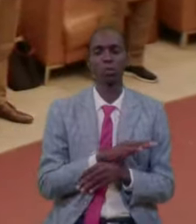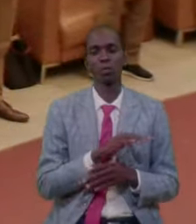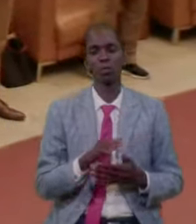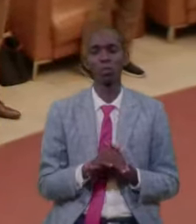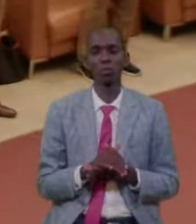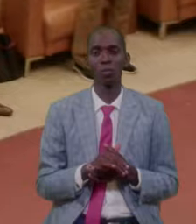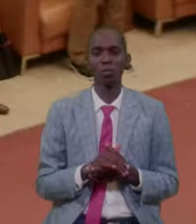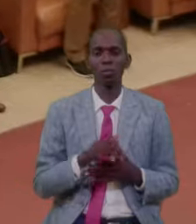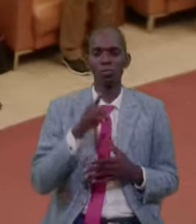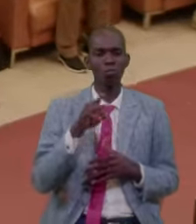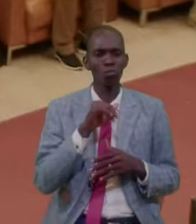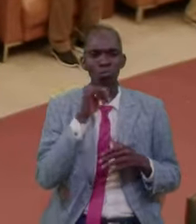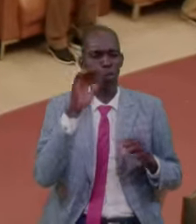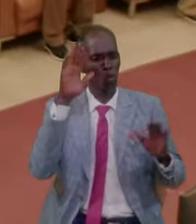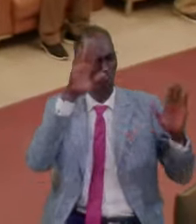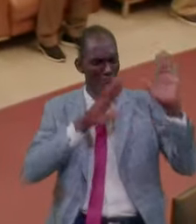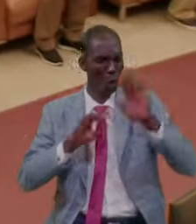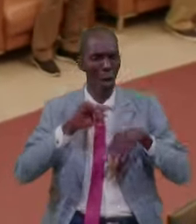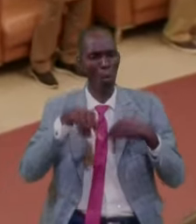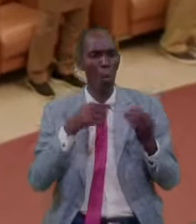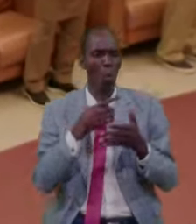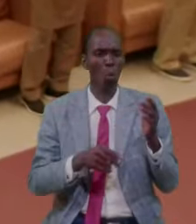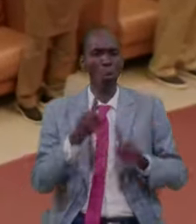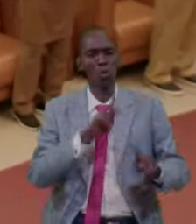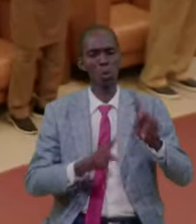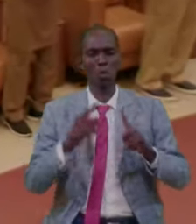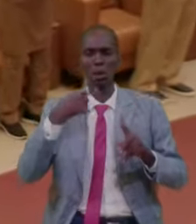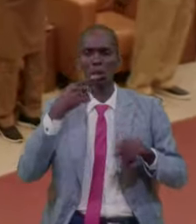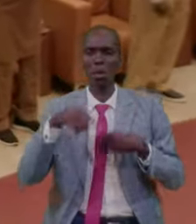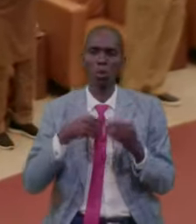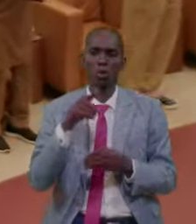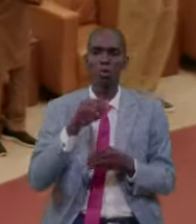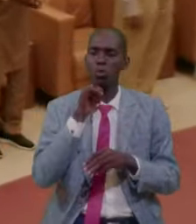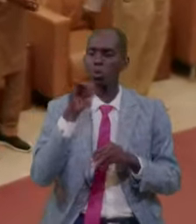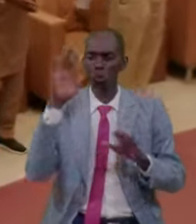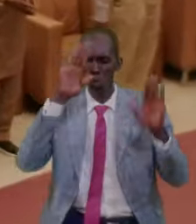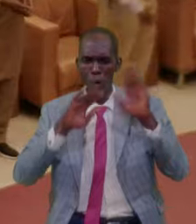And you don't care for what people say of you. What they think of you.